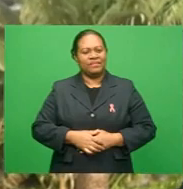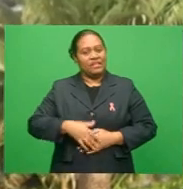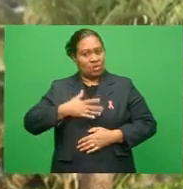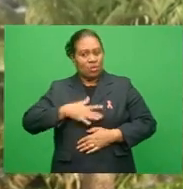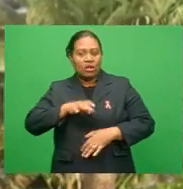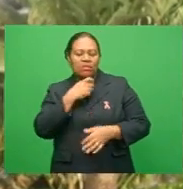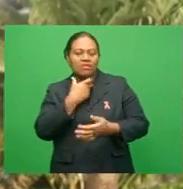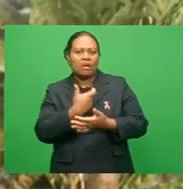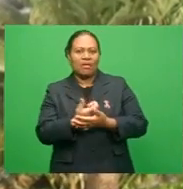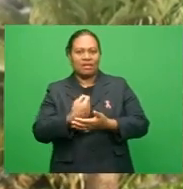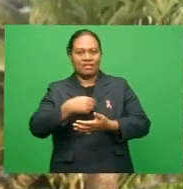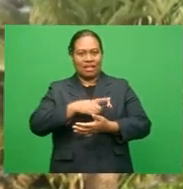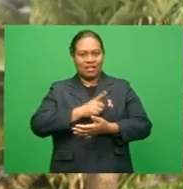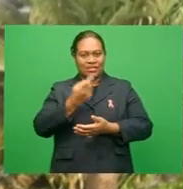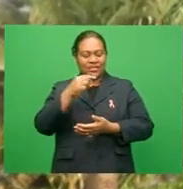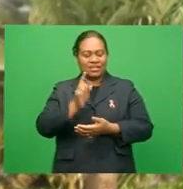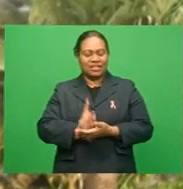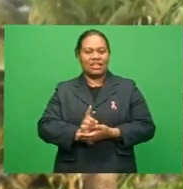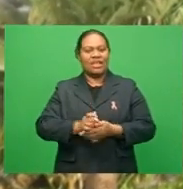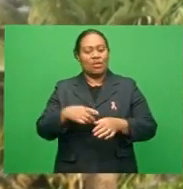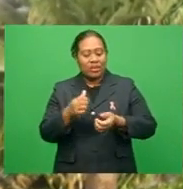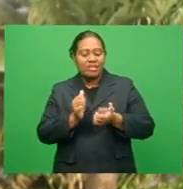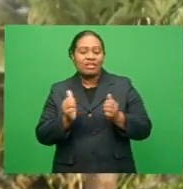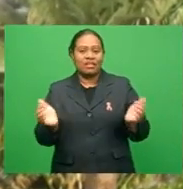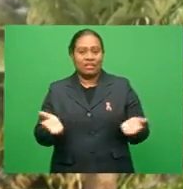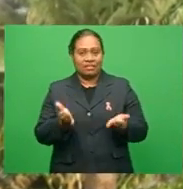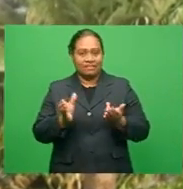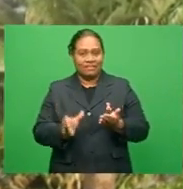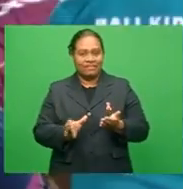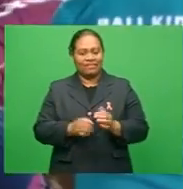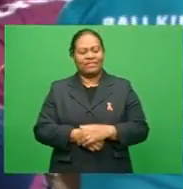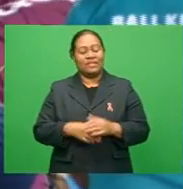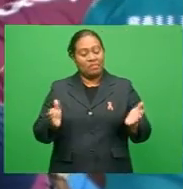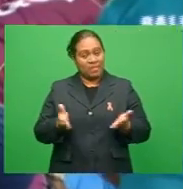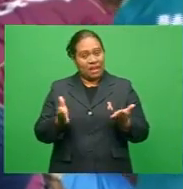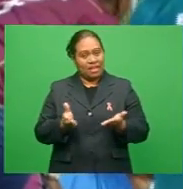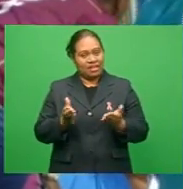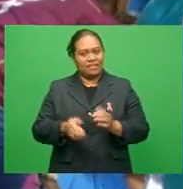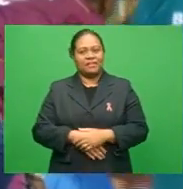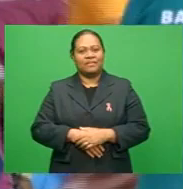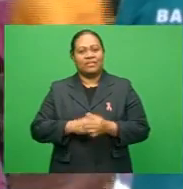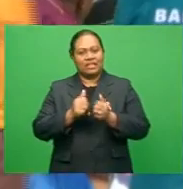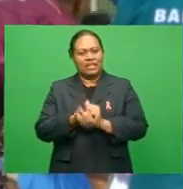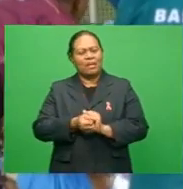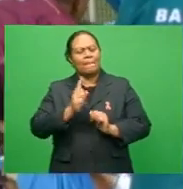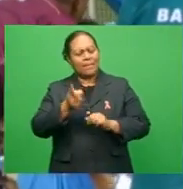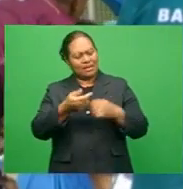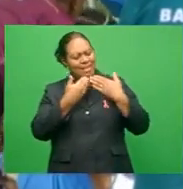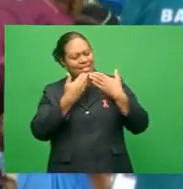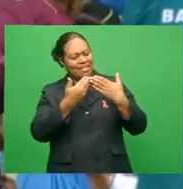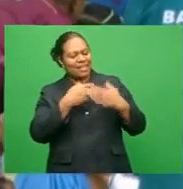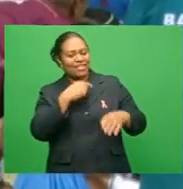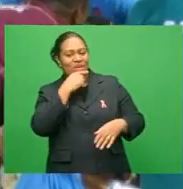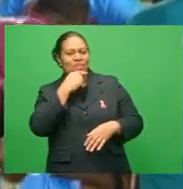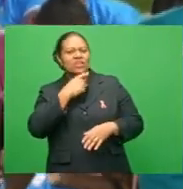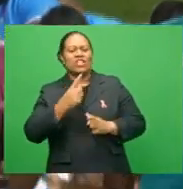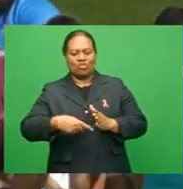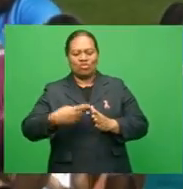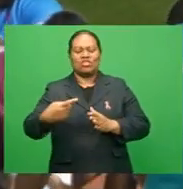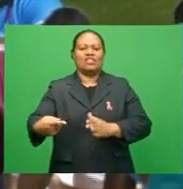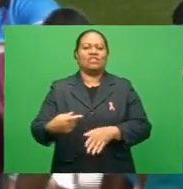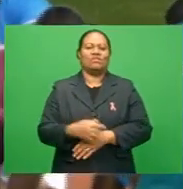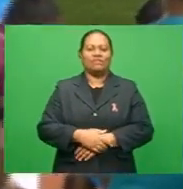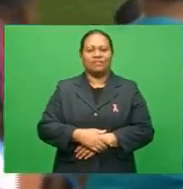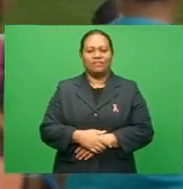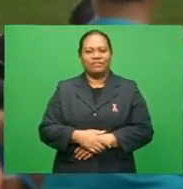surprise us today with their kind of games. Yes, but we thank the boys for holding on until the final whistle.